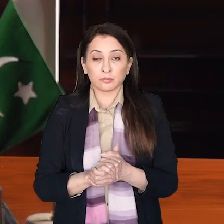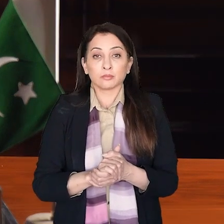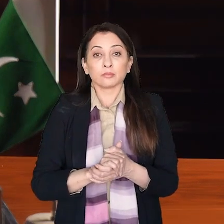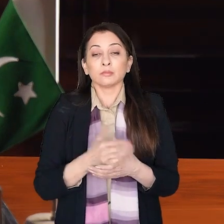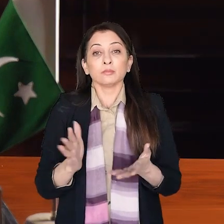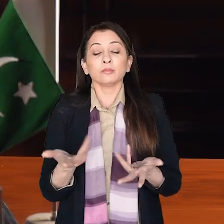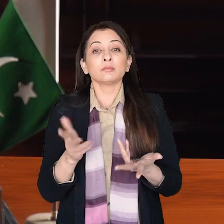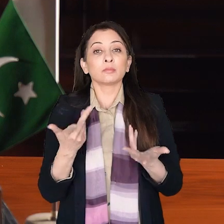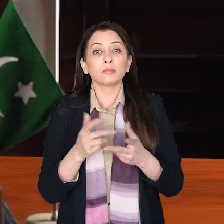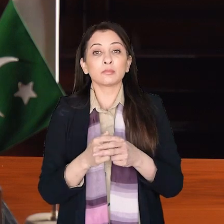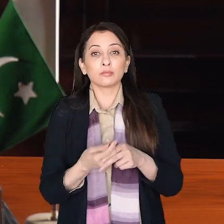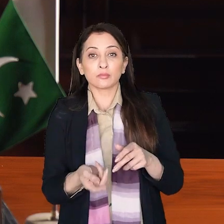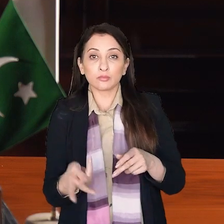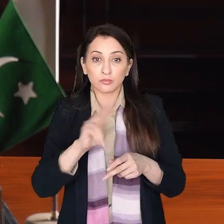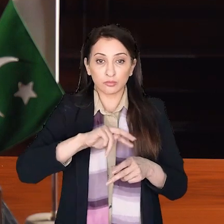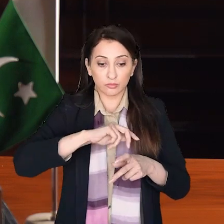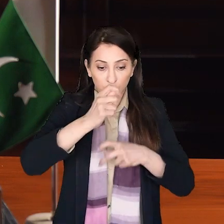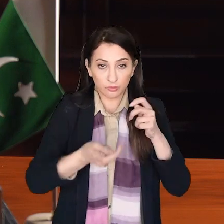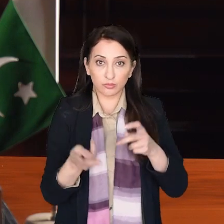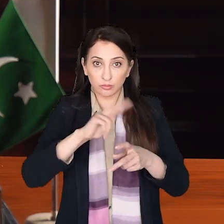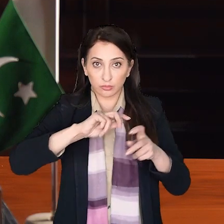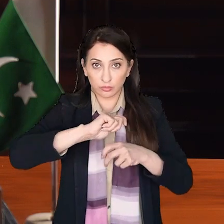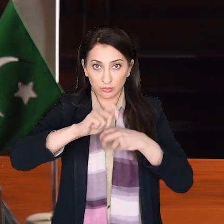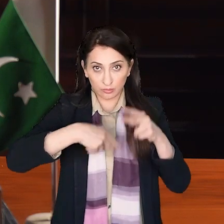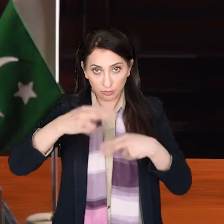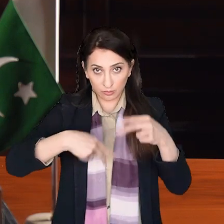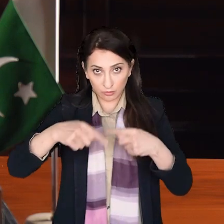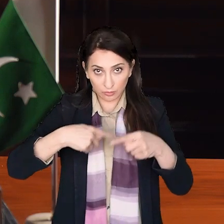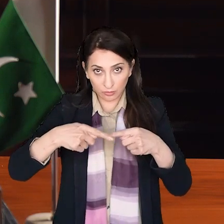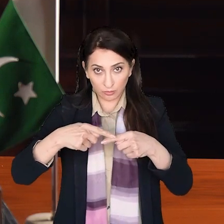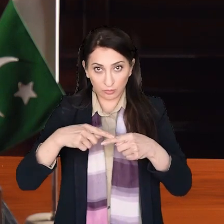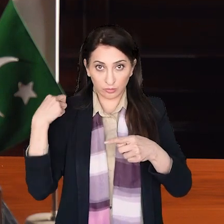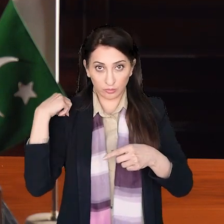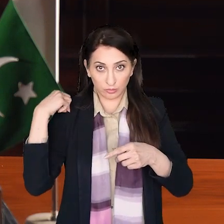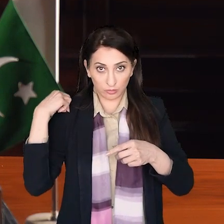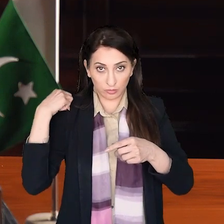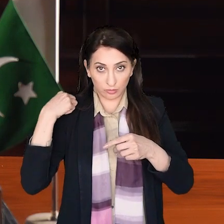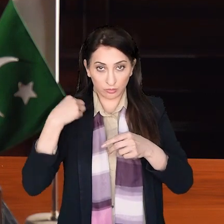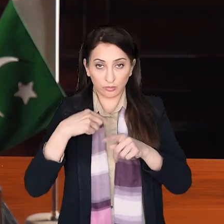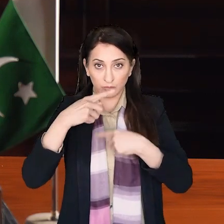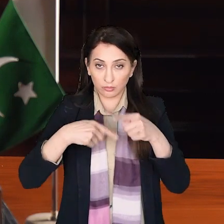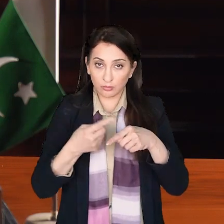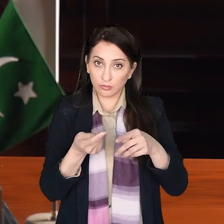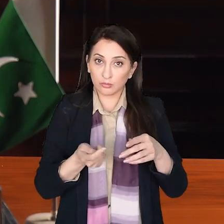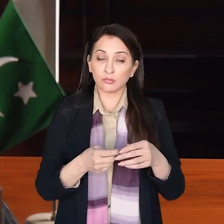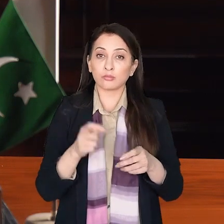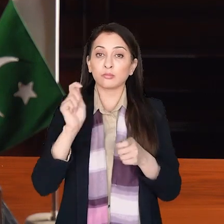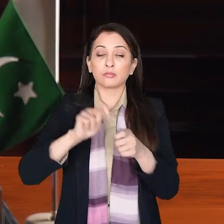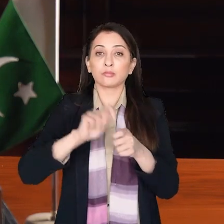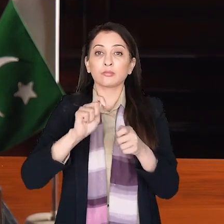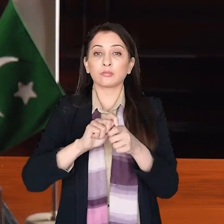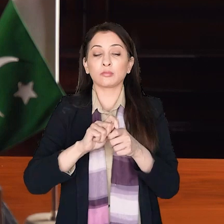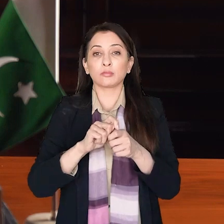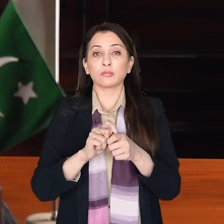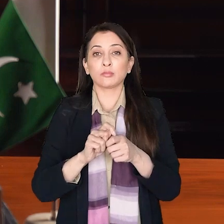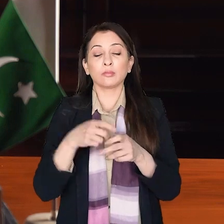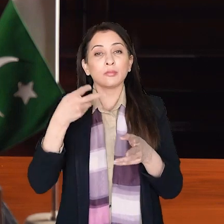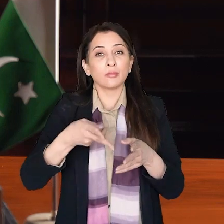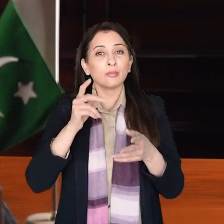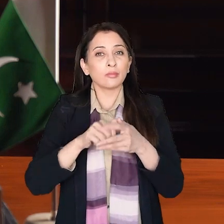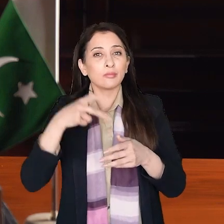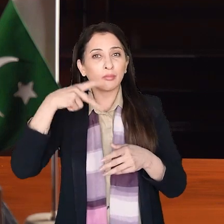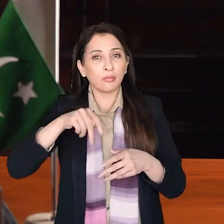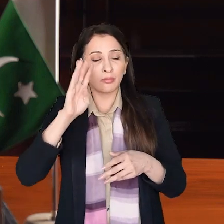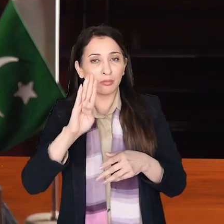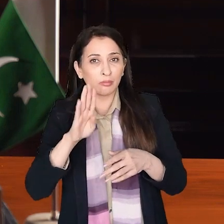man-made fibers, we have recycled polyester. Essentially, recycled polyester, or rPET, is taking PET